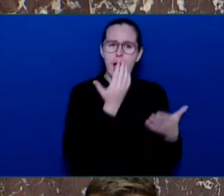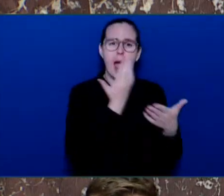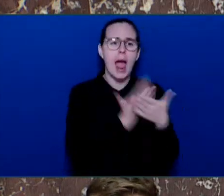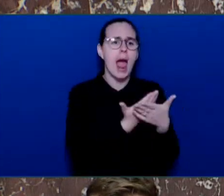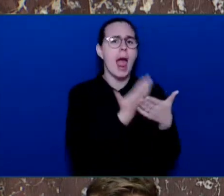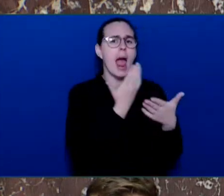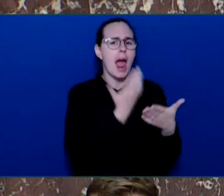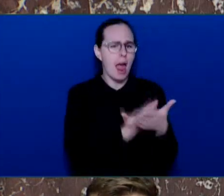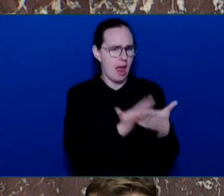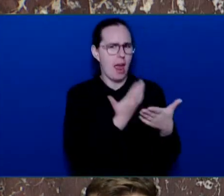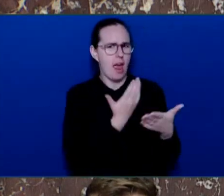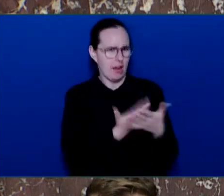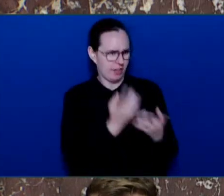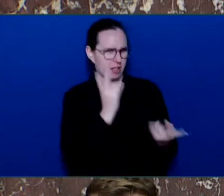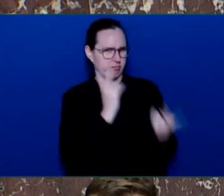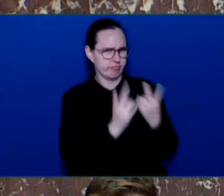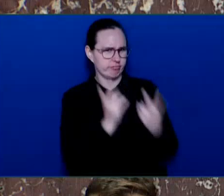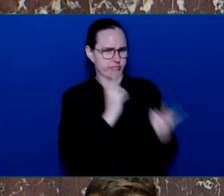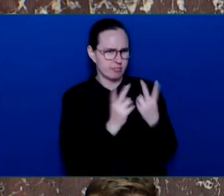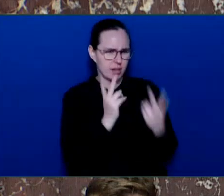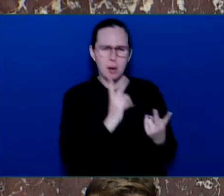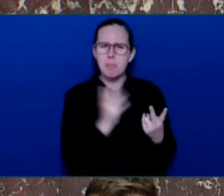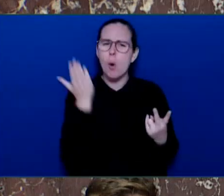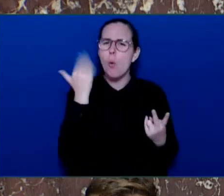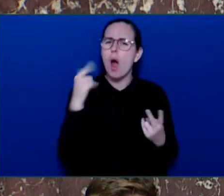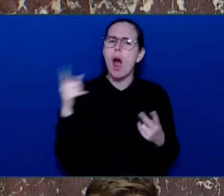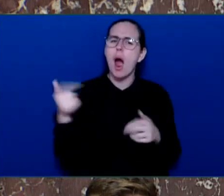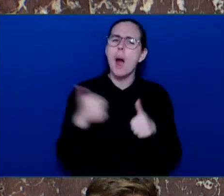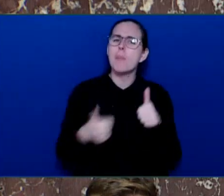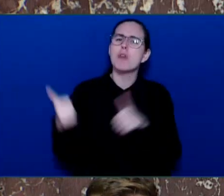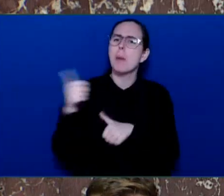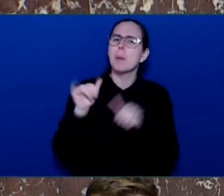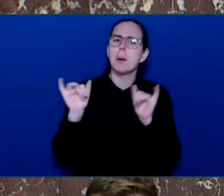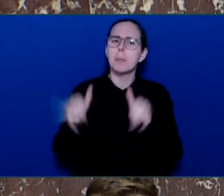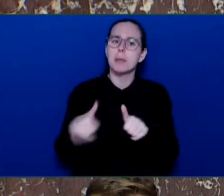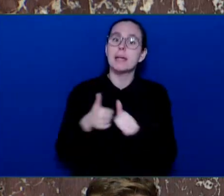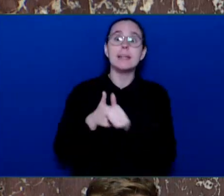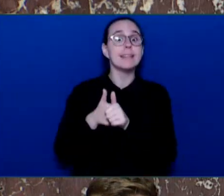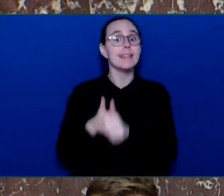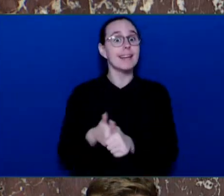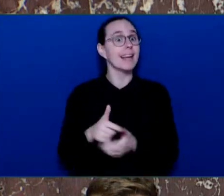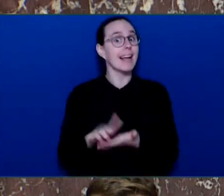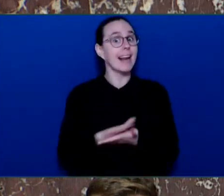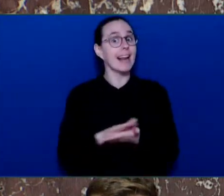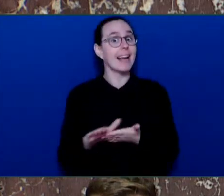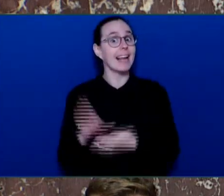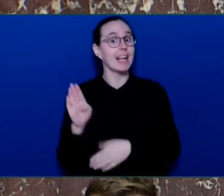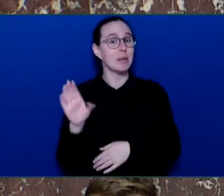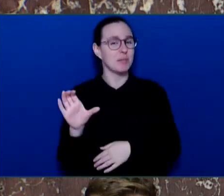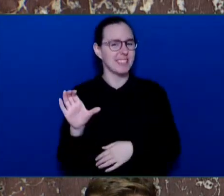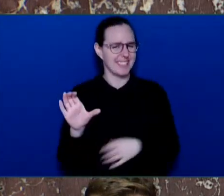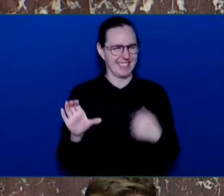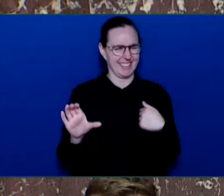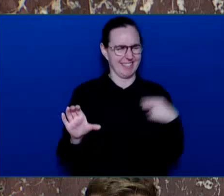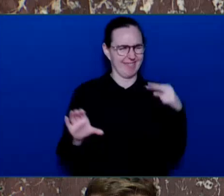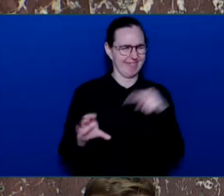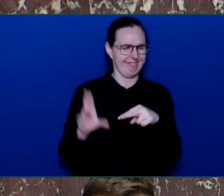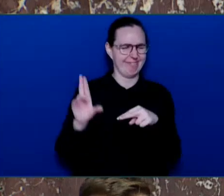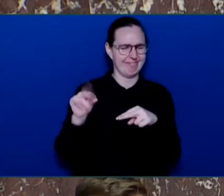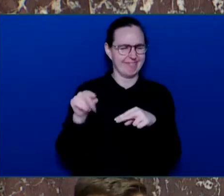will shrink the economy by 10%, massive job cuts across, and cut family incomes by $11,000 a